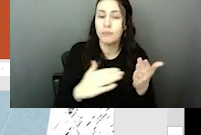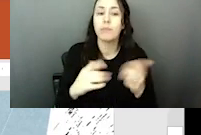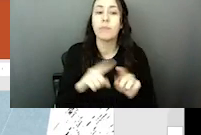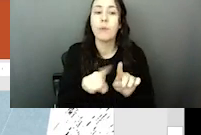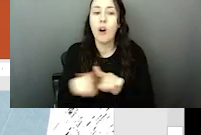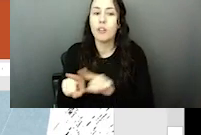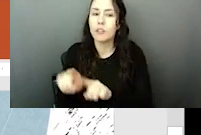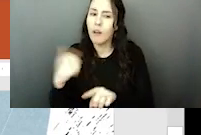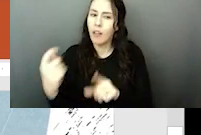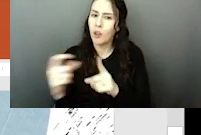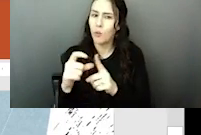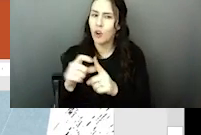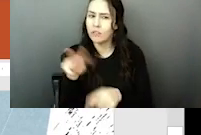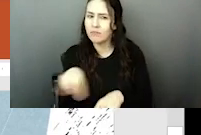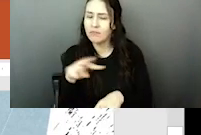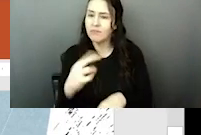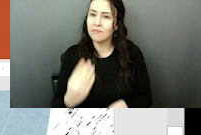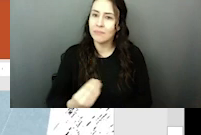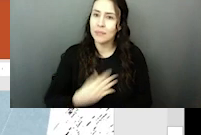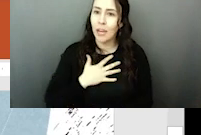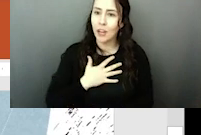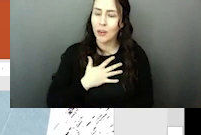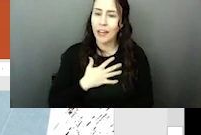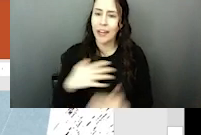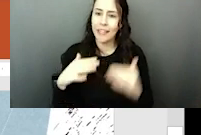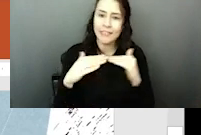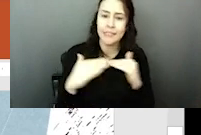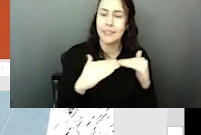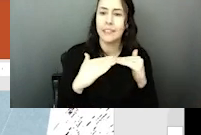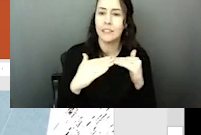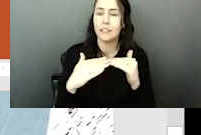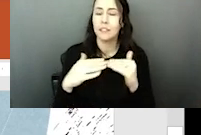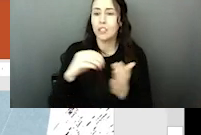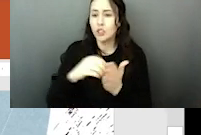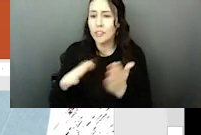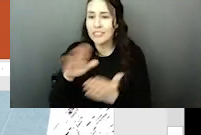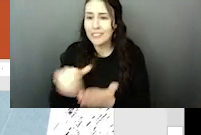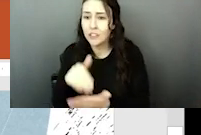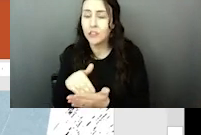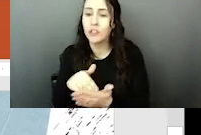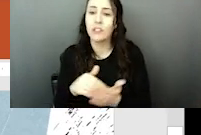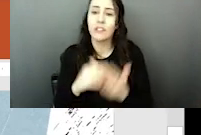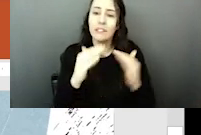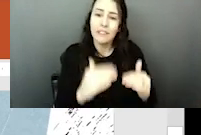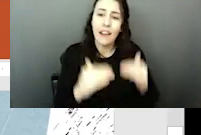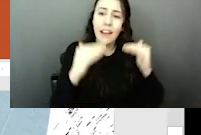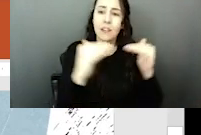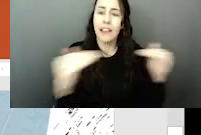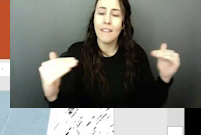other words: inspiring, equity, student-centered, higher level,